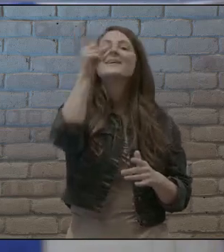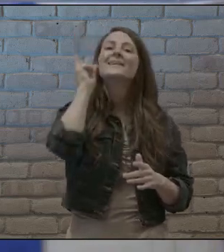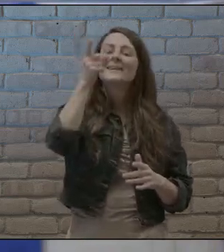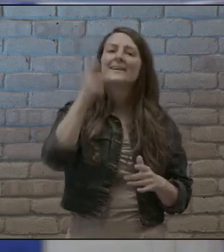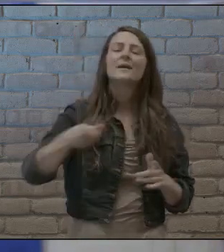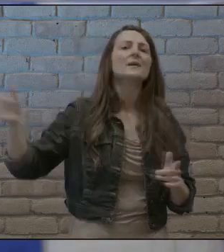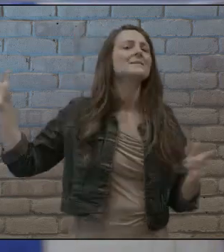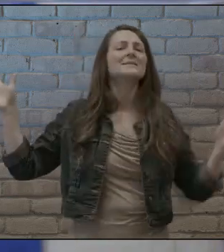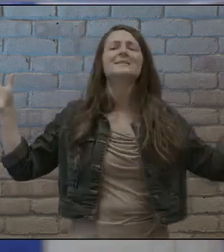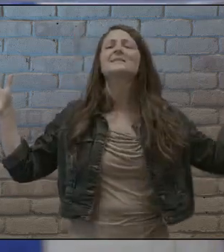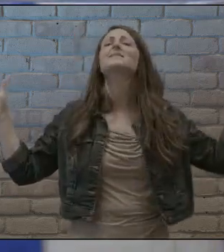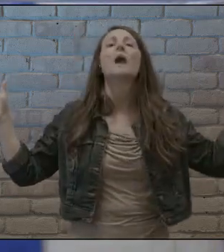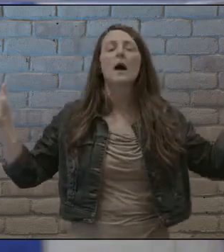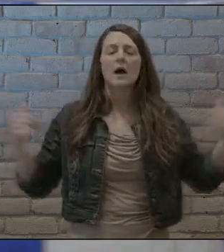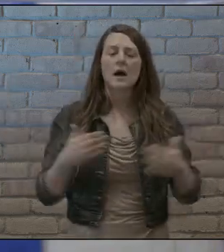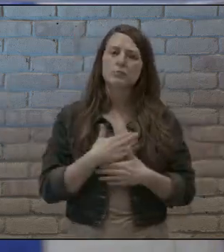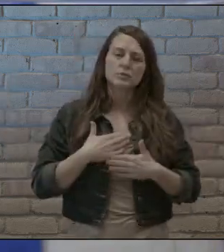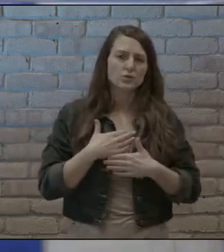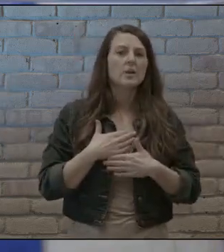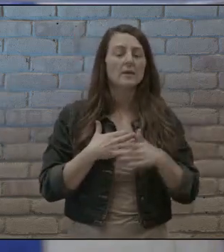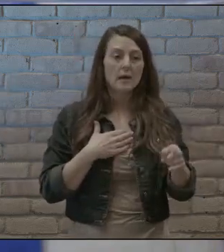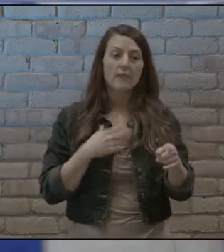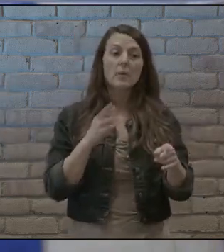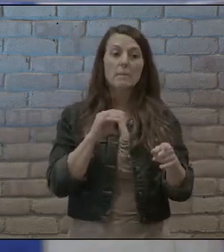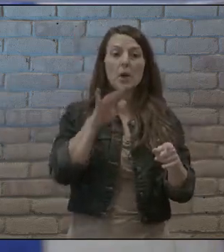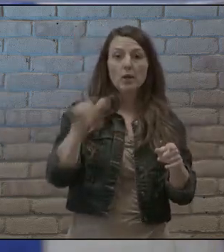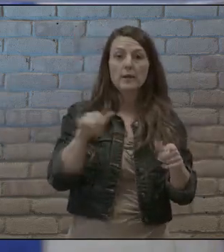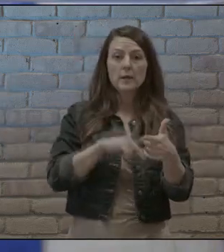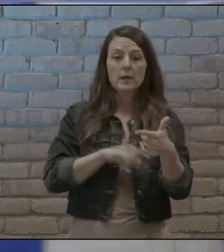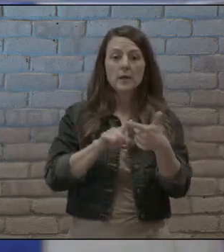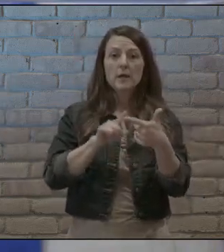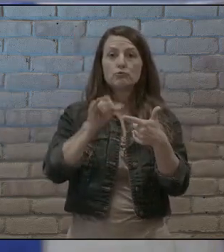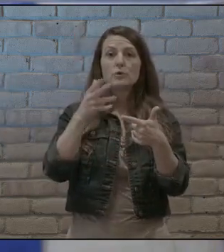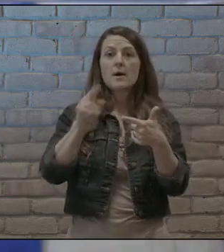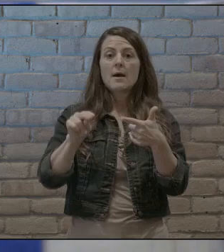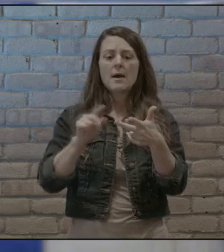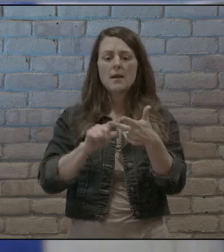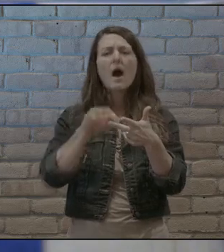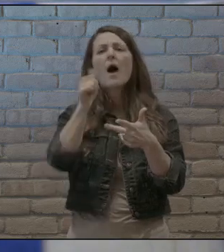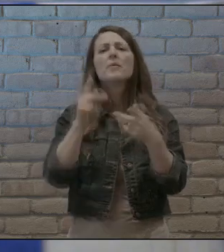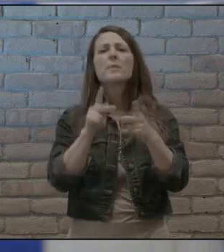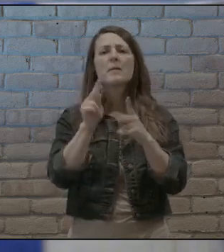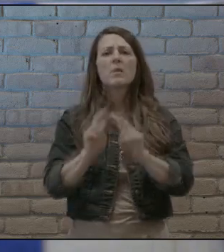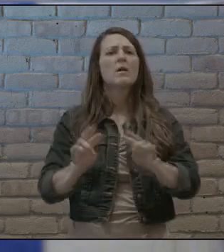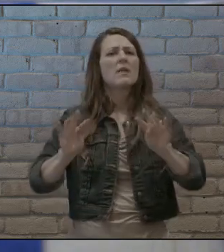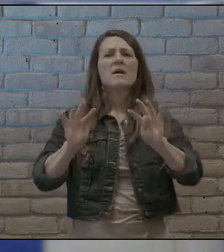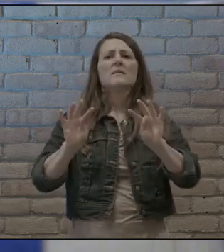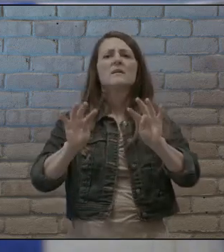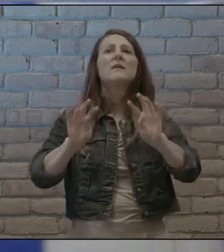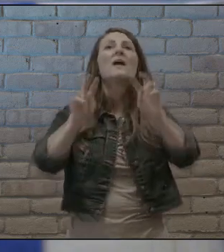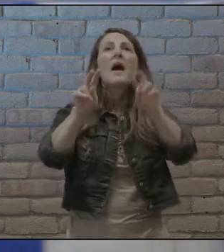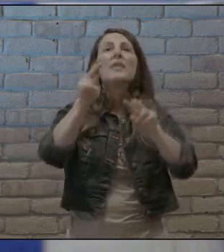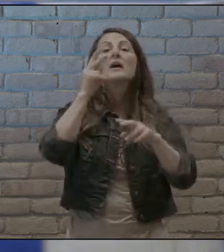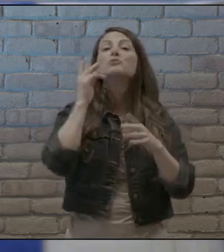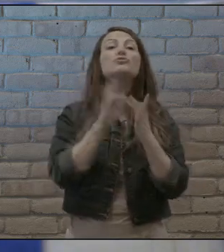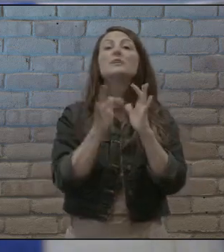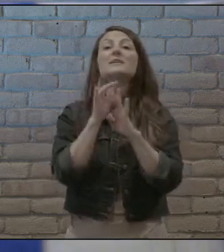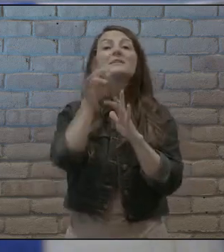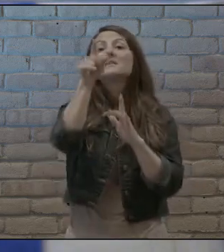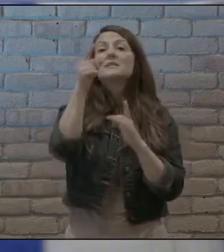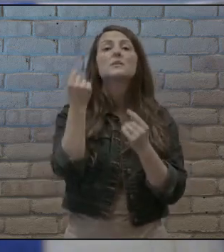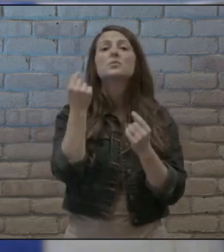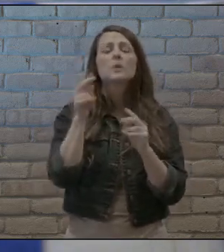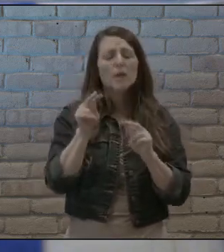so appreciate that. There's Mary and there's John and there's others gathered around. And Jesus from the cross, he looks down